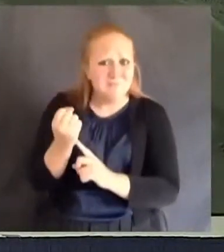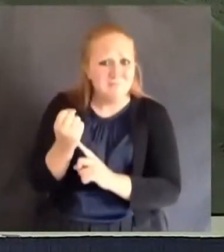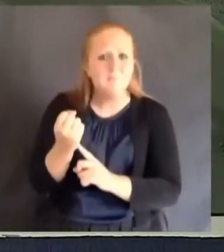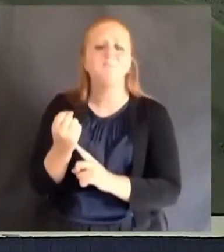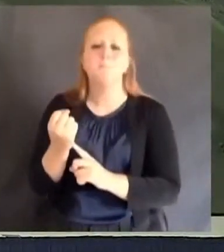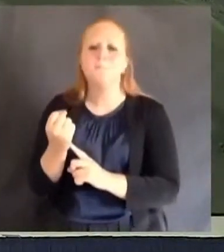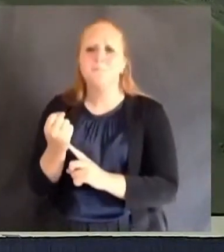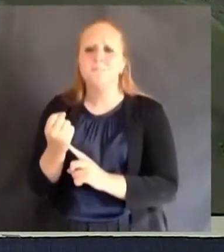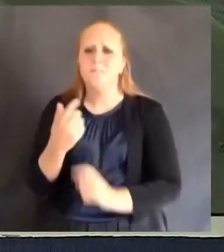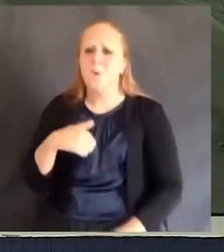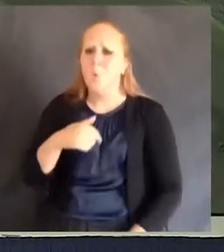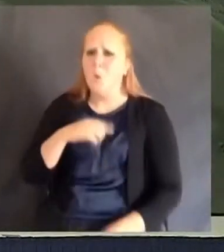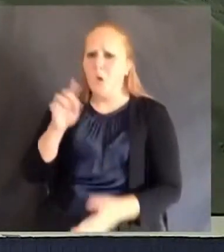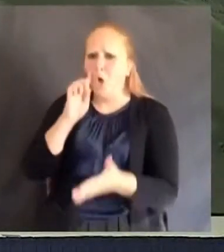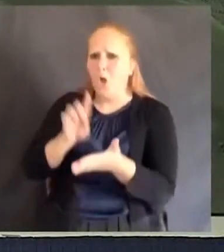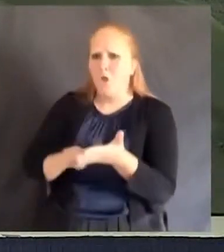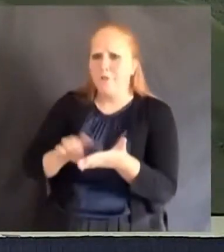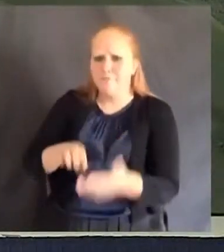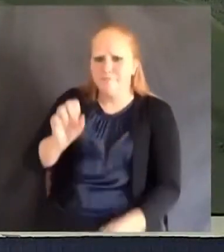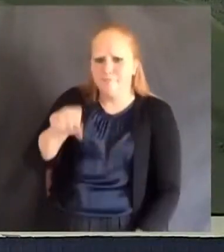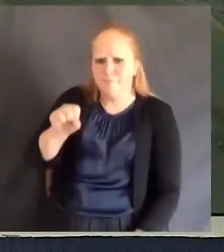point, which is